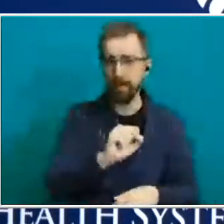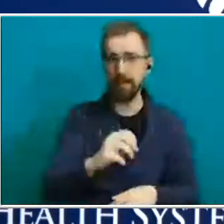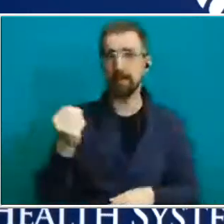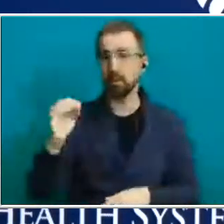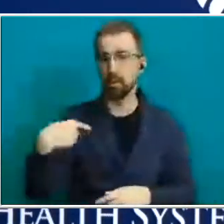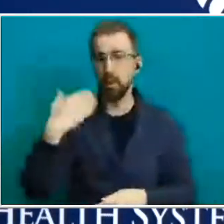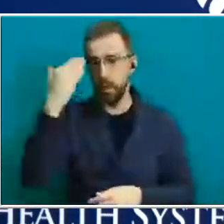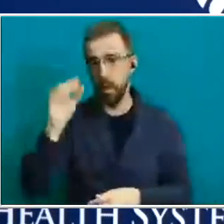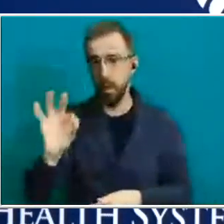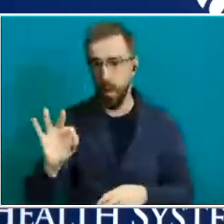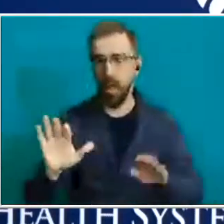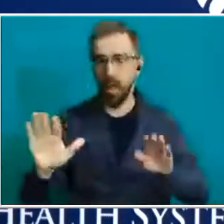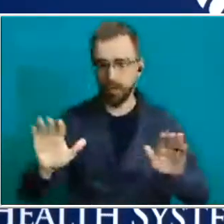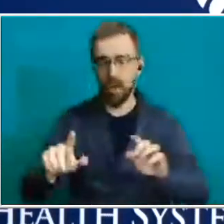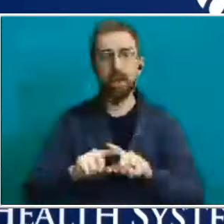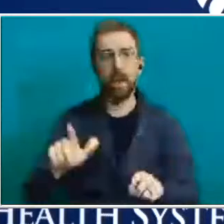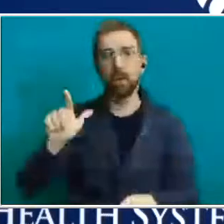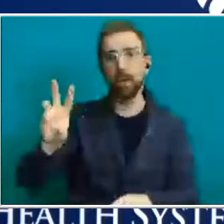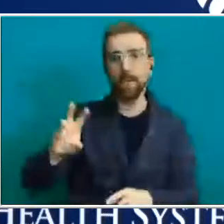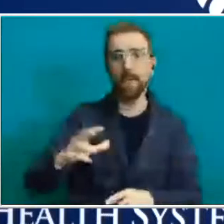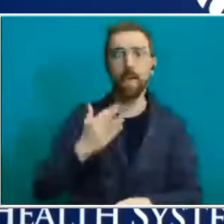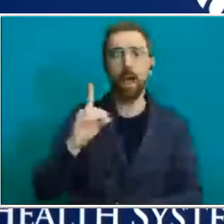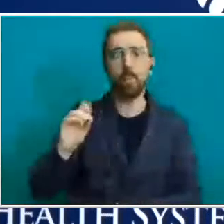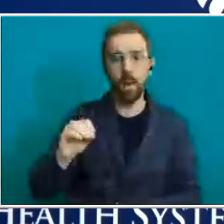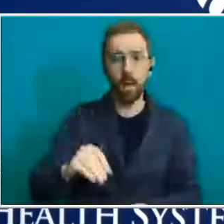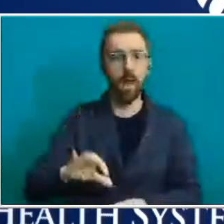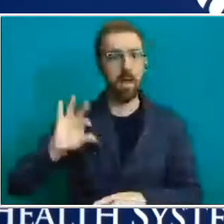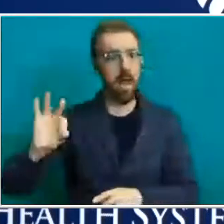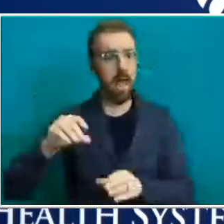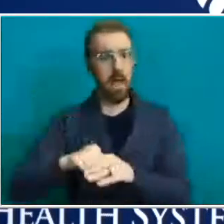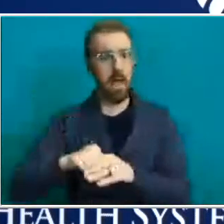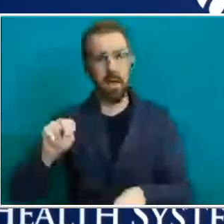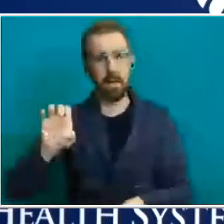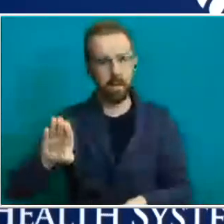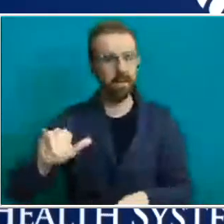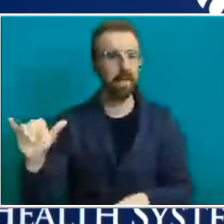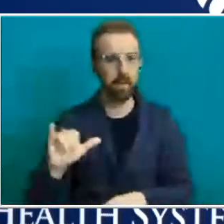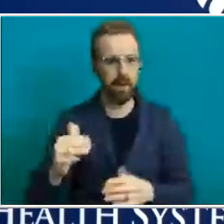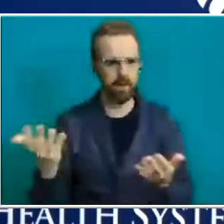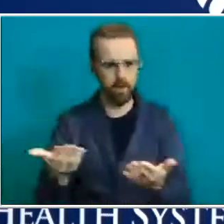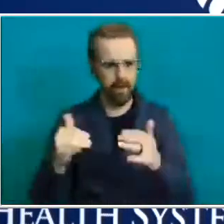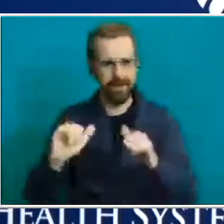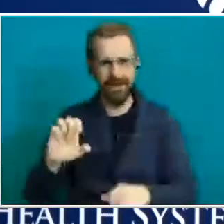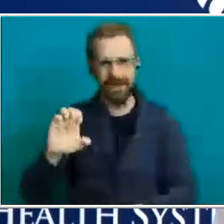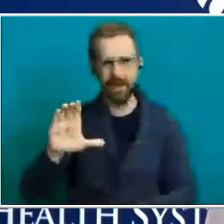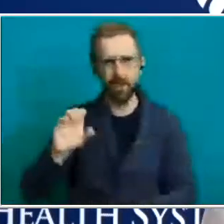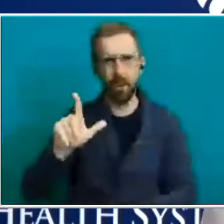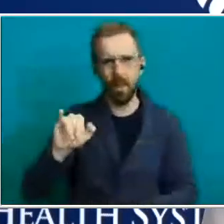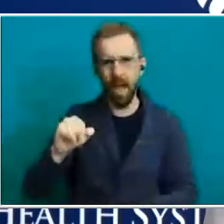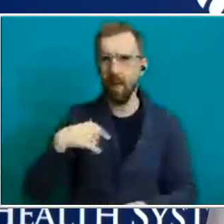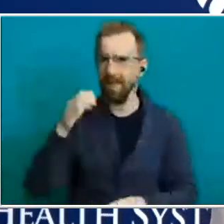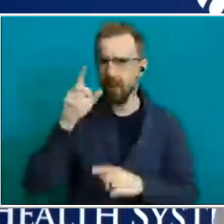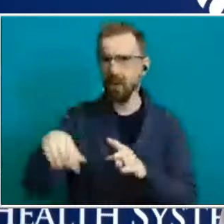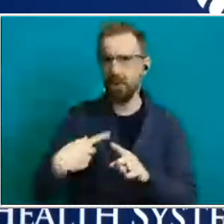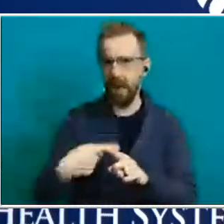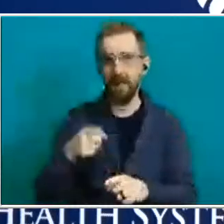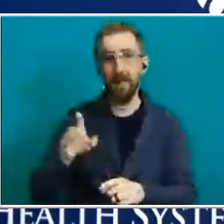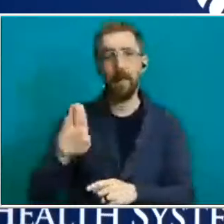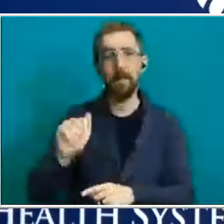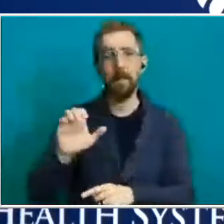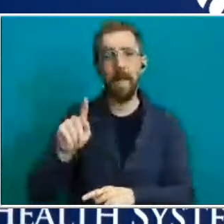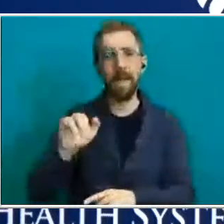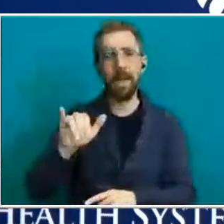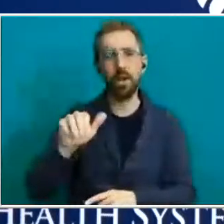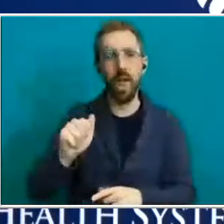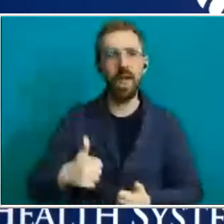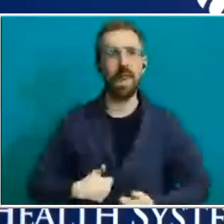but 26 in Colorado and 9 in Nebraska as well. So what is this? E. coli, we've heard about that. This is a bacteria that lives in our gut, but it